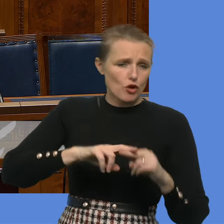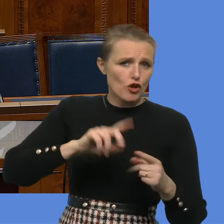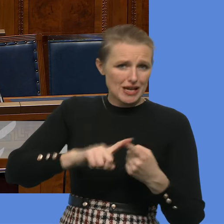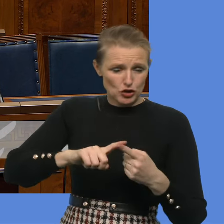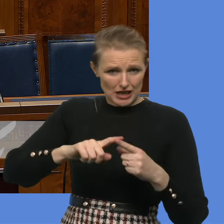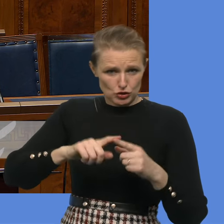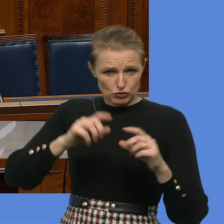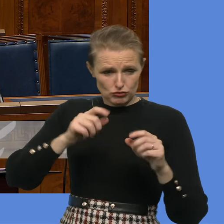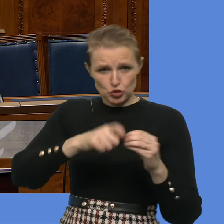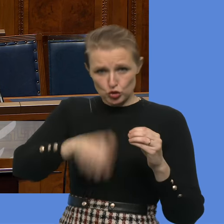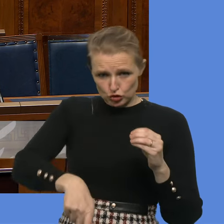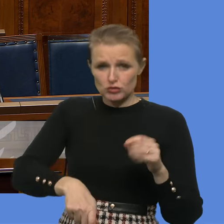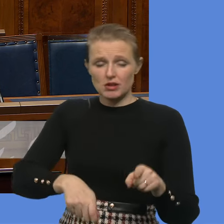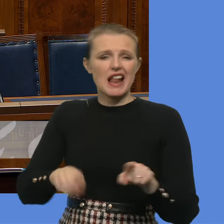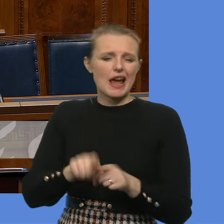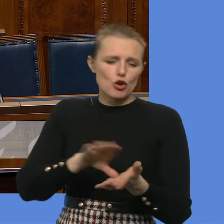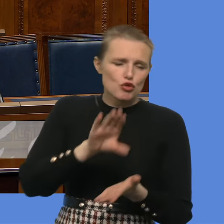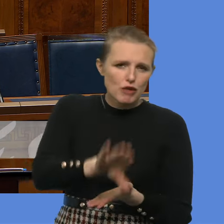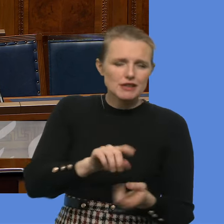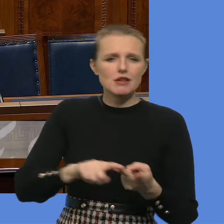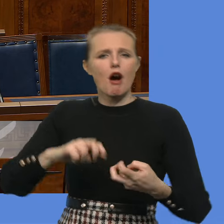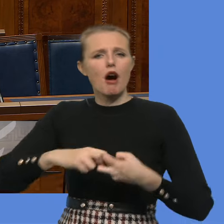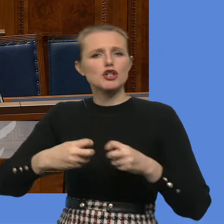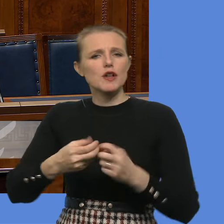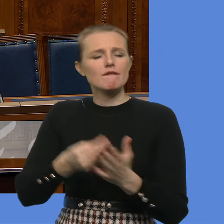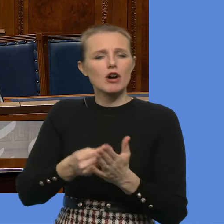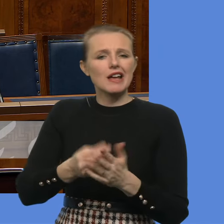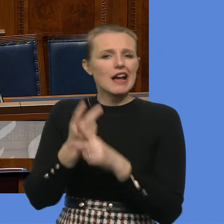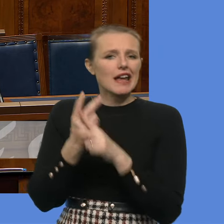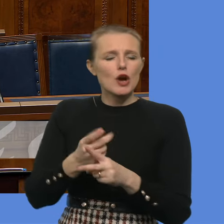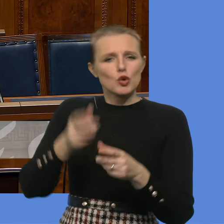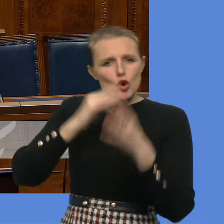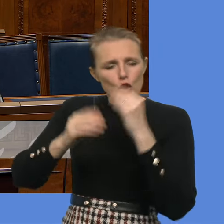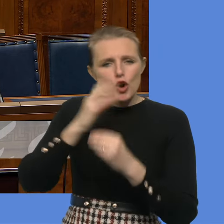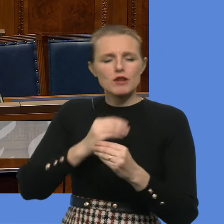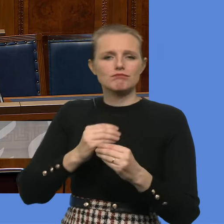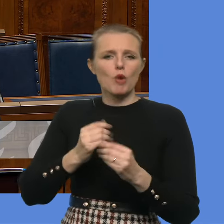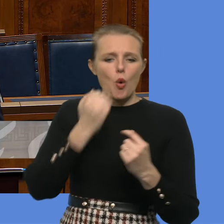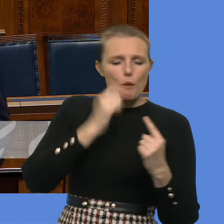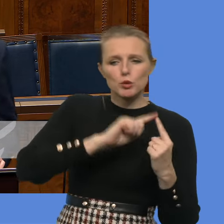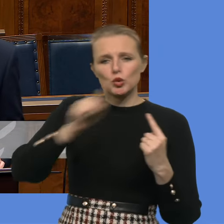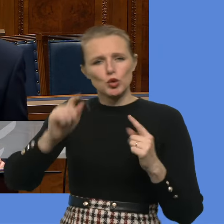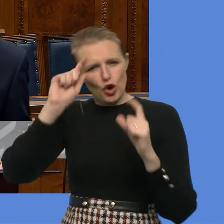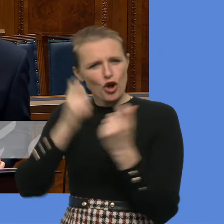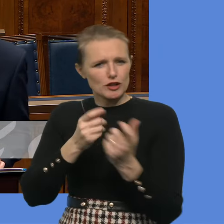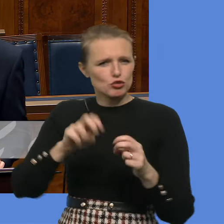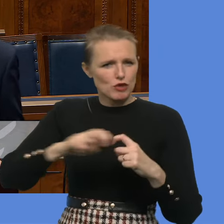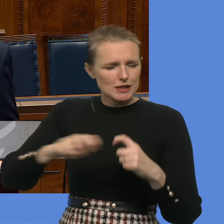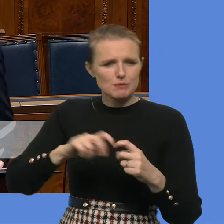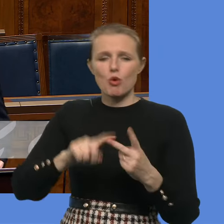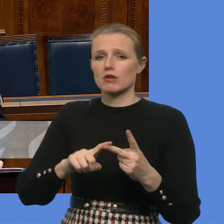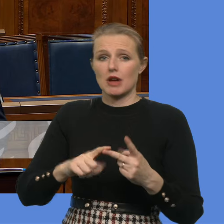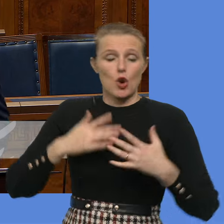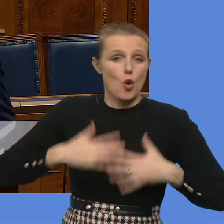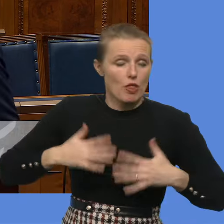students, including further education grants, the hardship fund, Care to Learn, home to college, free school meals, clothing allowance, educational maintenance allowance